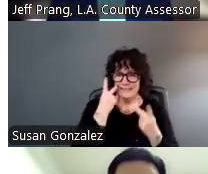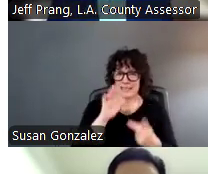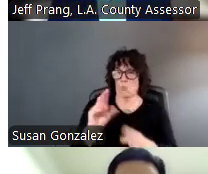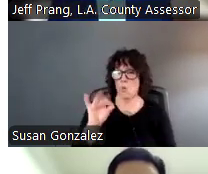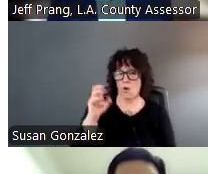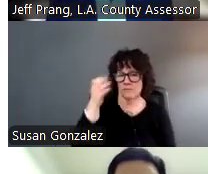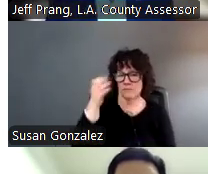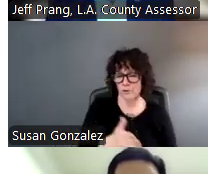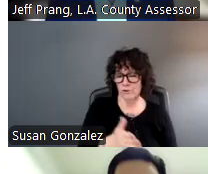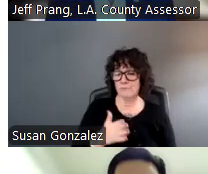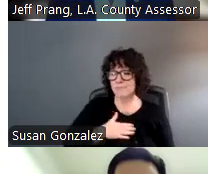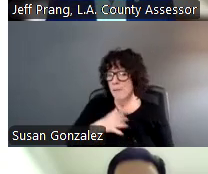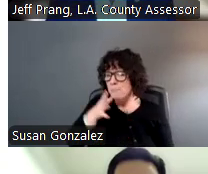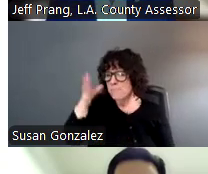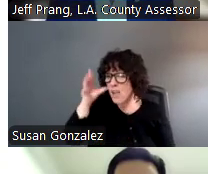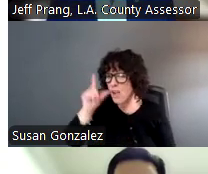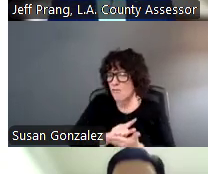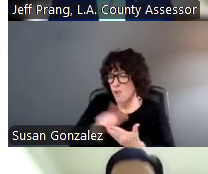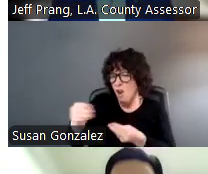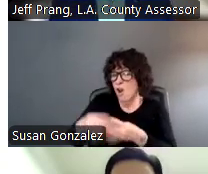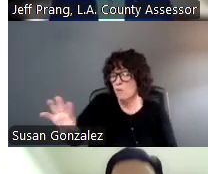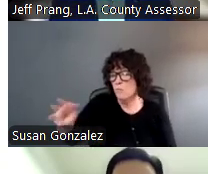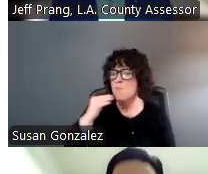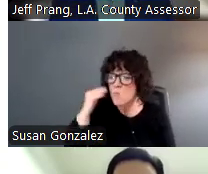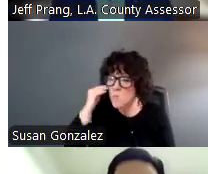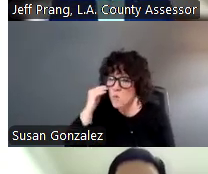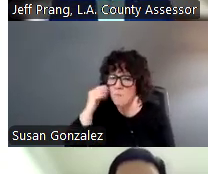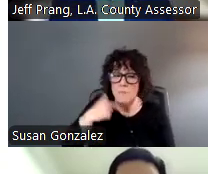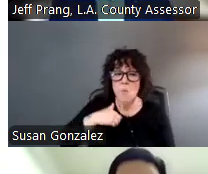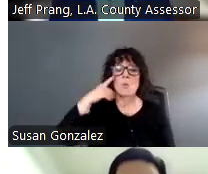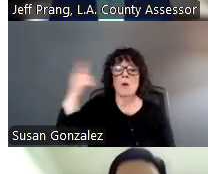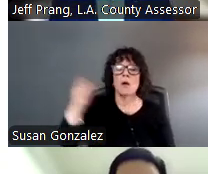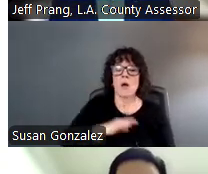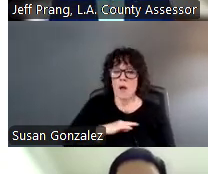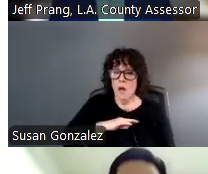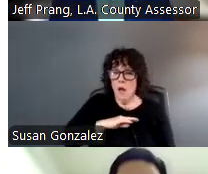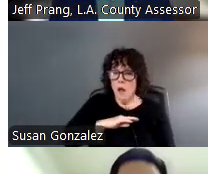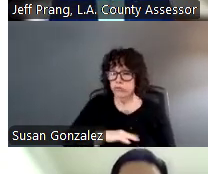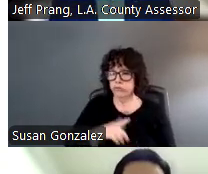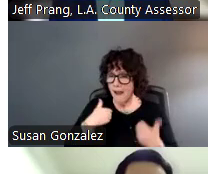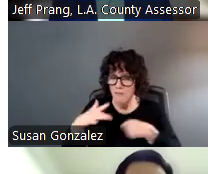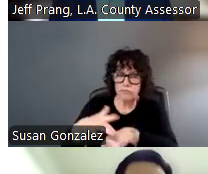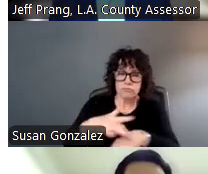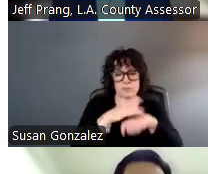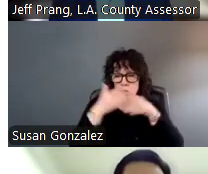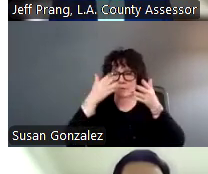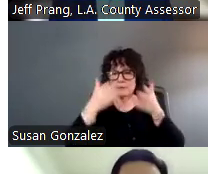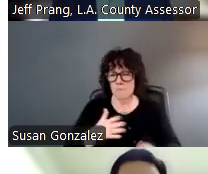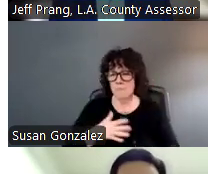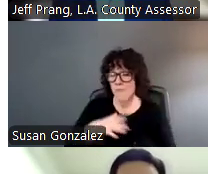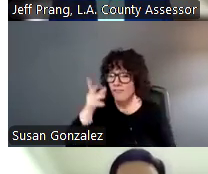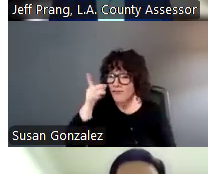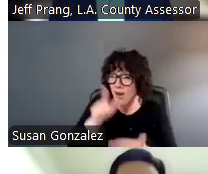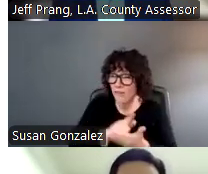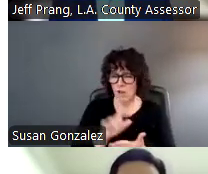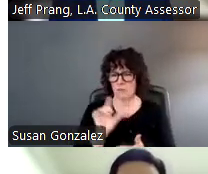So I was glad that you folks were there for him. So thank you personally from me. Maybe I can invite